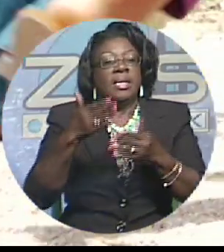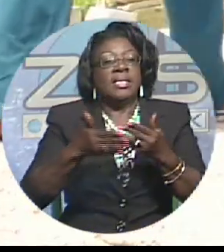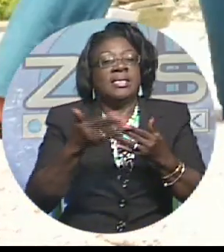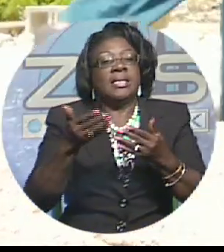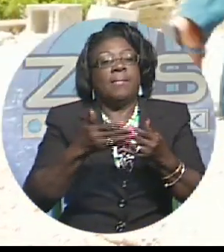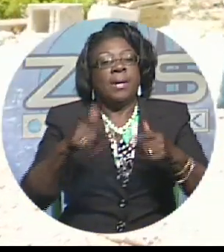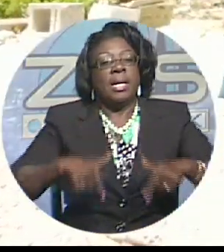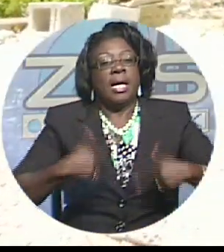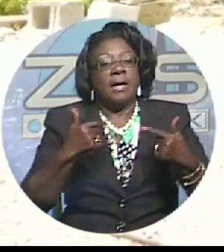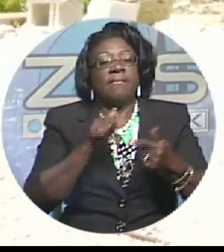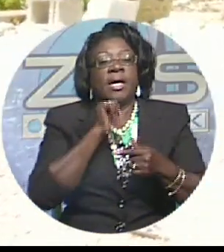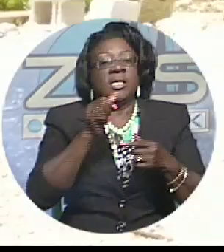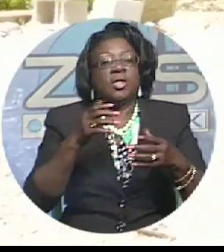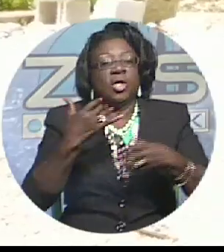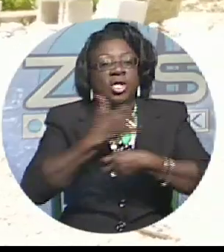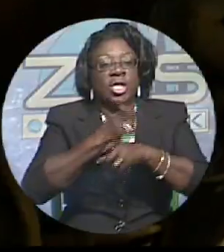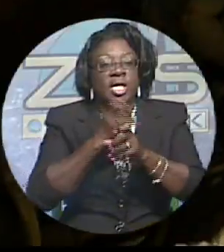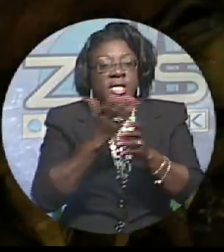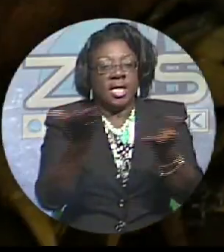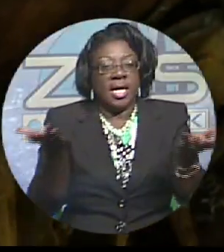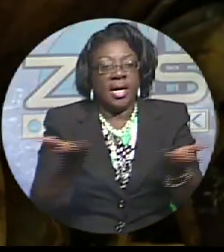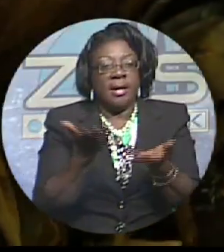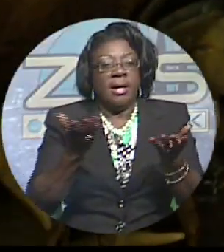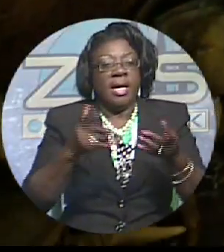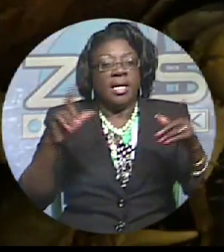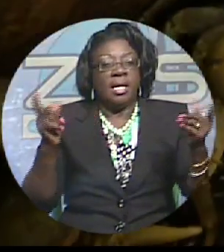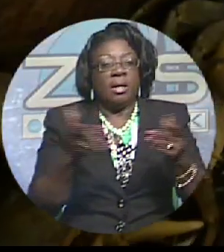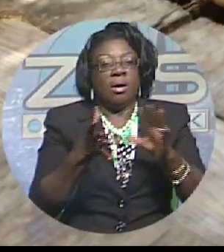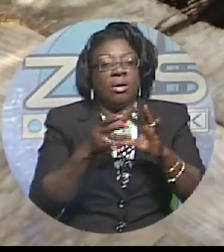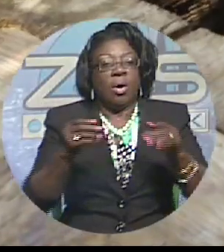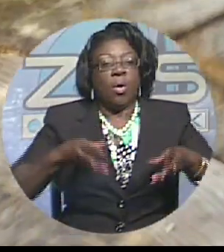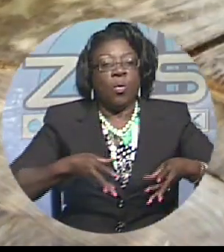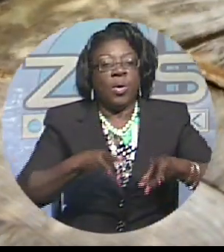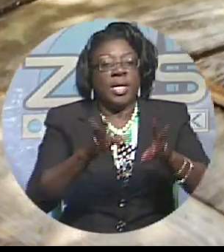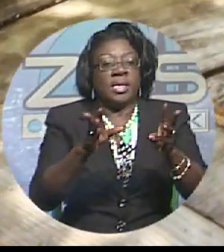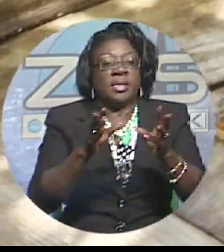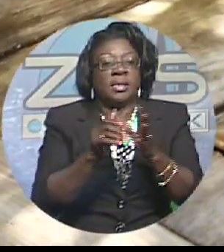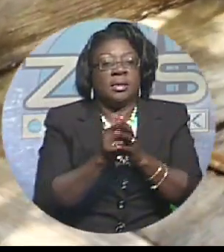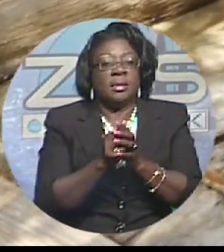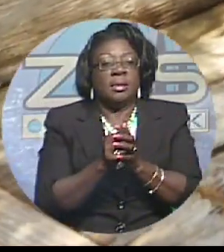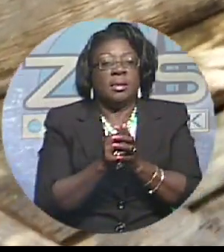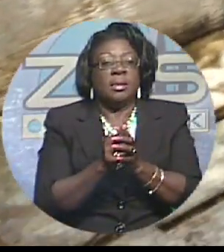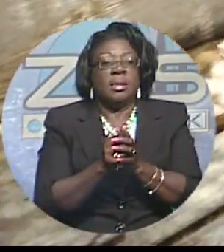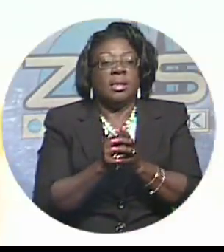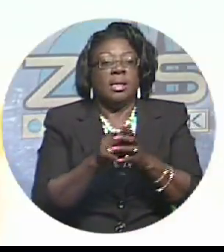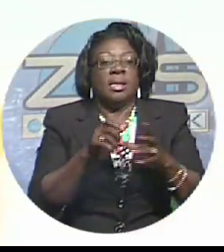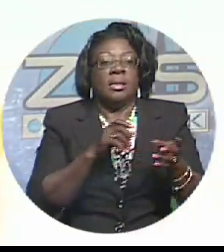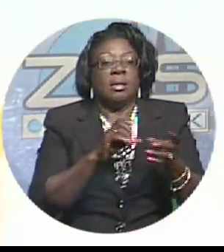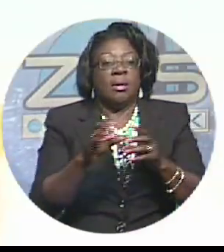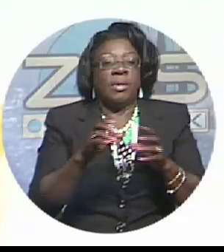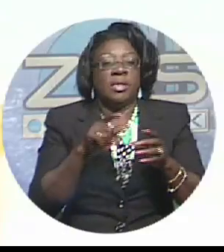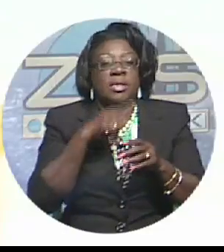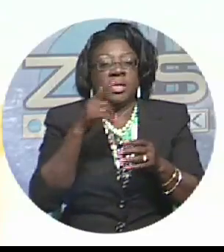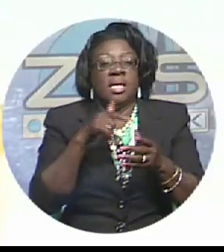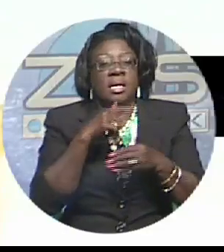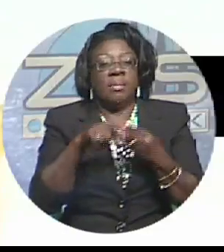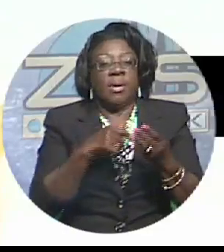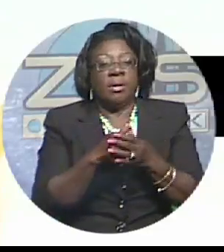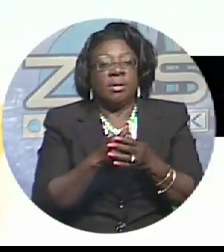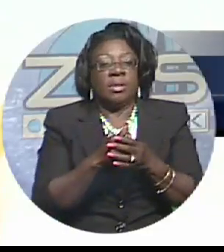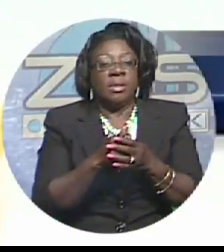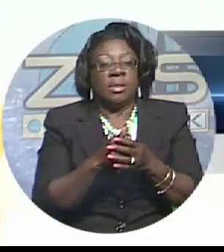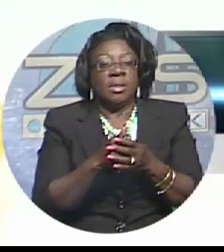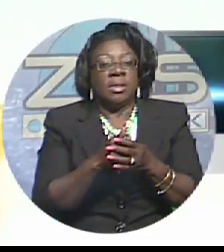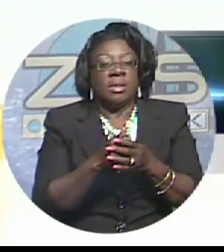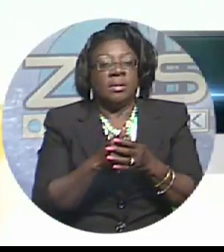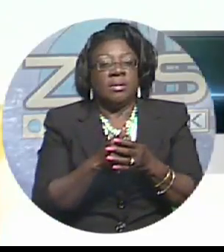hasn't changed here in a lot of ways, but telecommunications sure has. What the commercial said about, what's the guy,